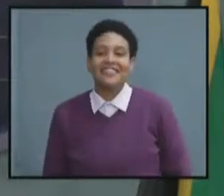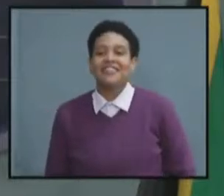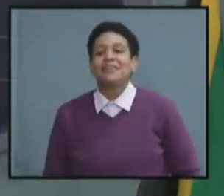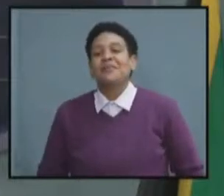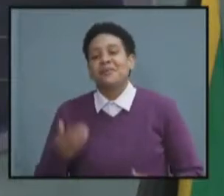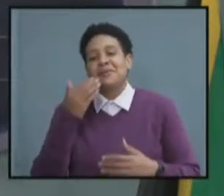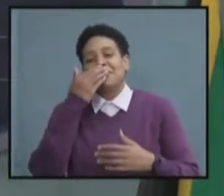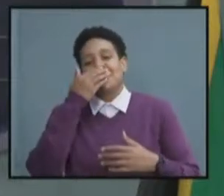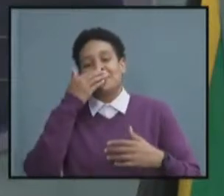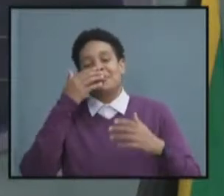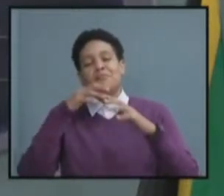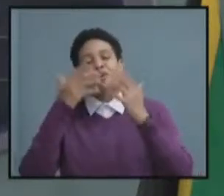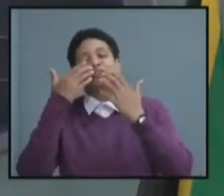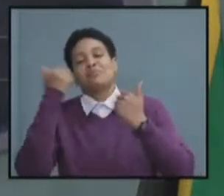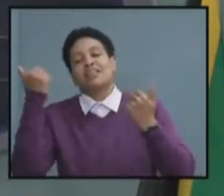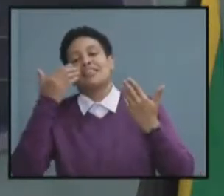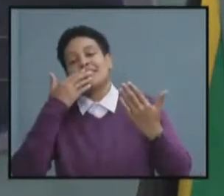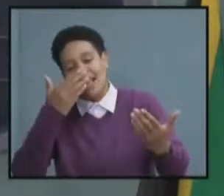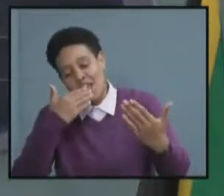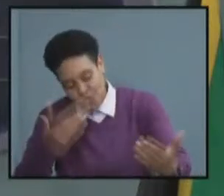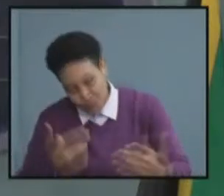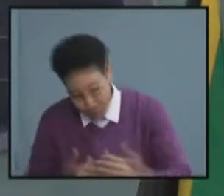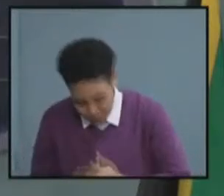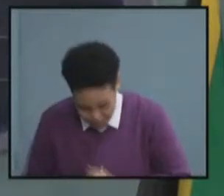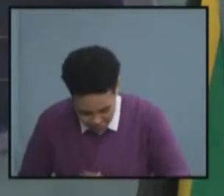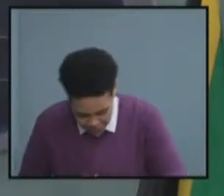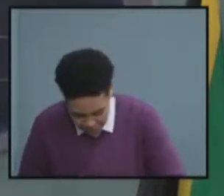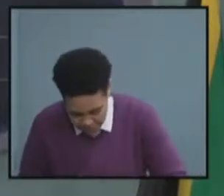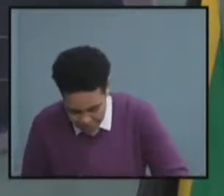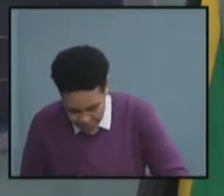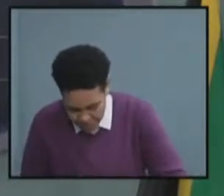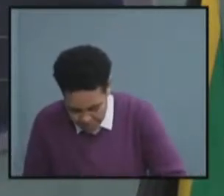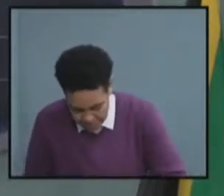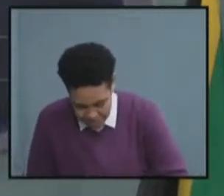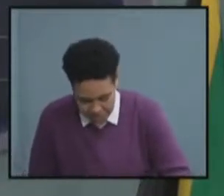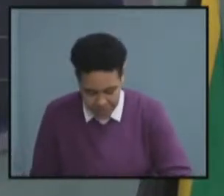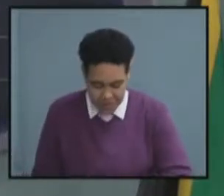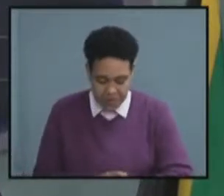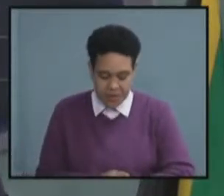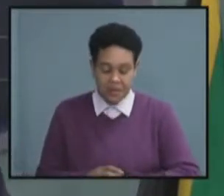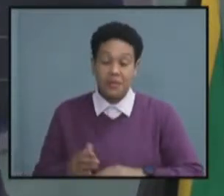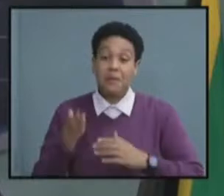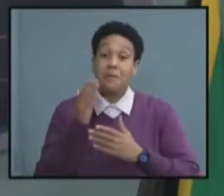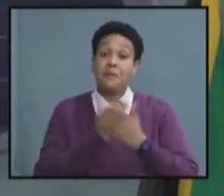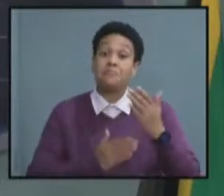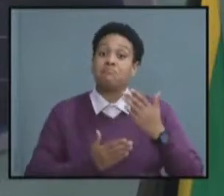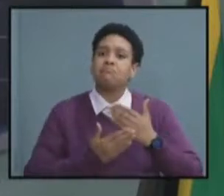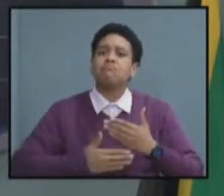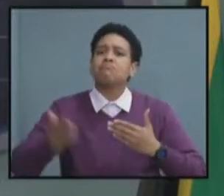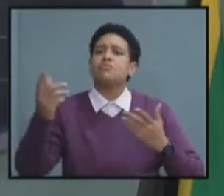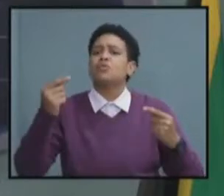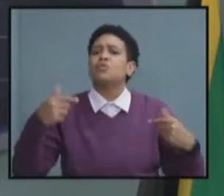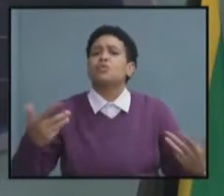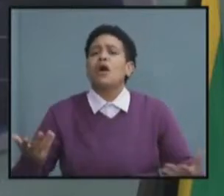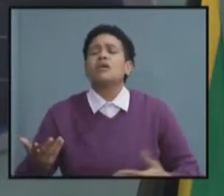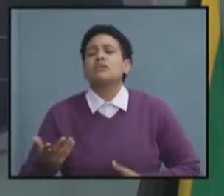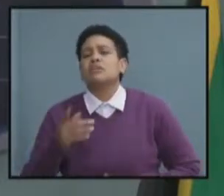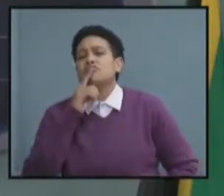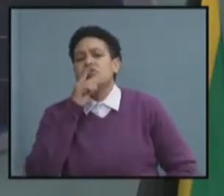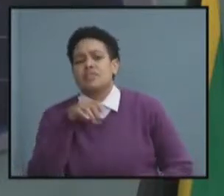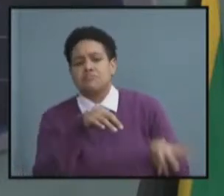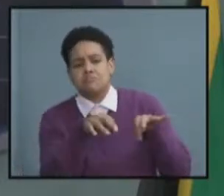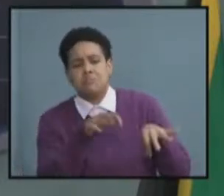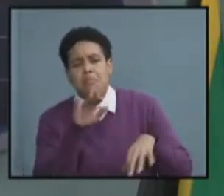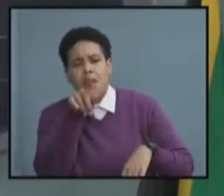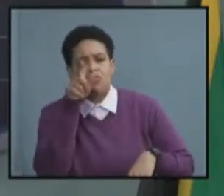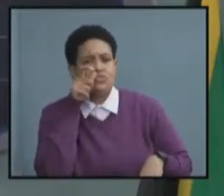Much better, thank you very much. So the part of the way forward, Prime Minister, as outlined